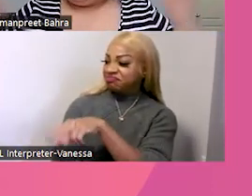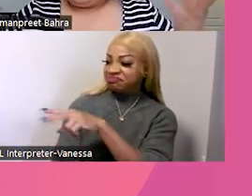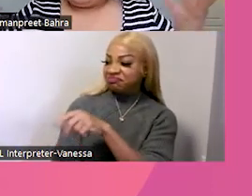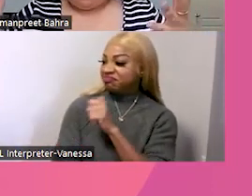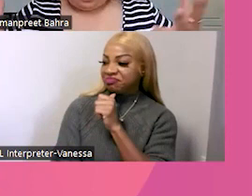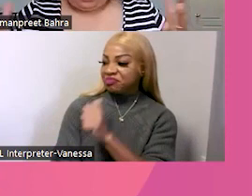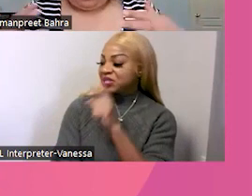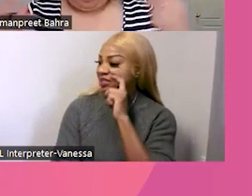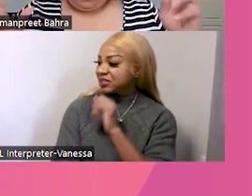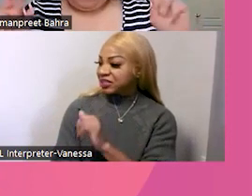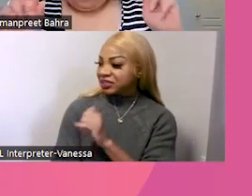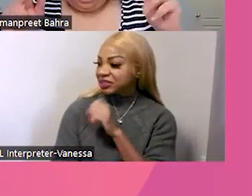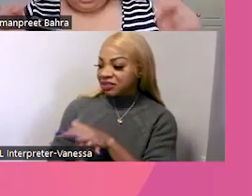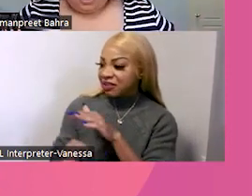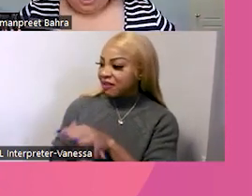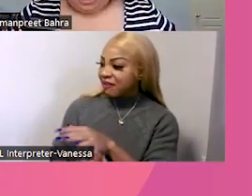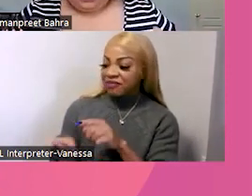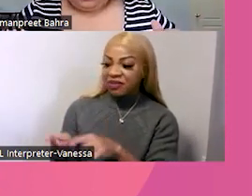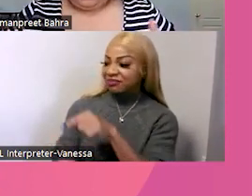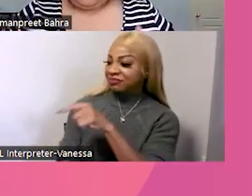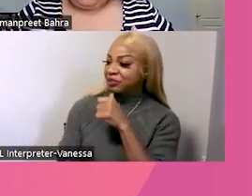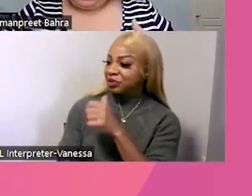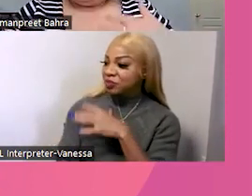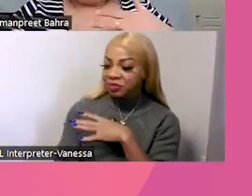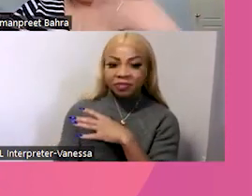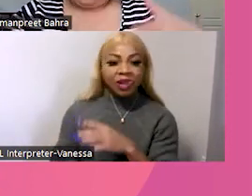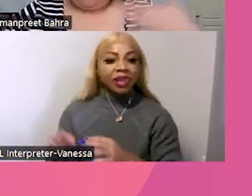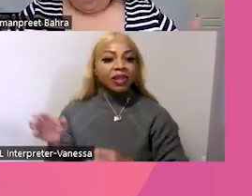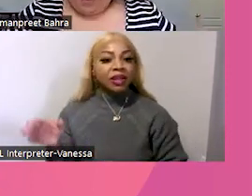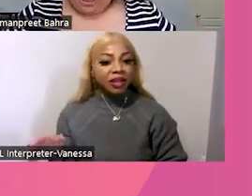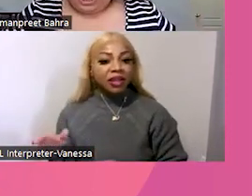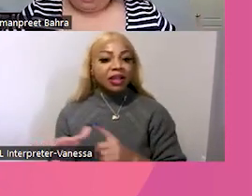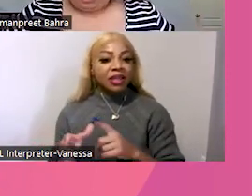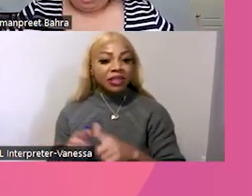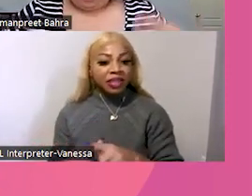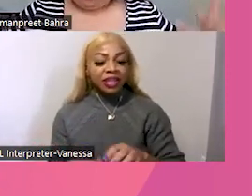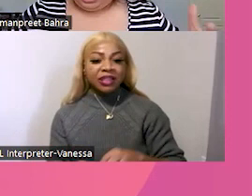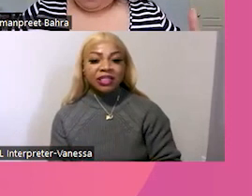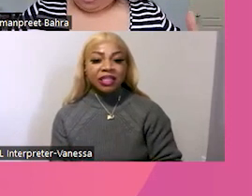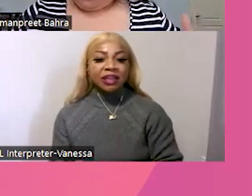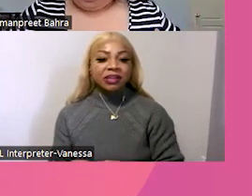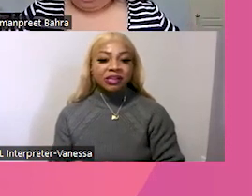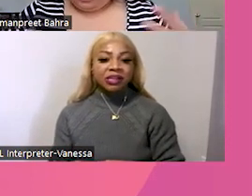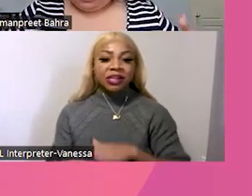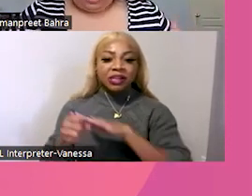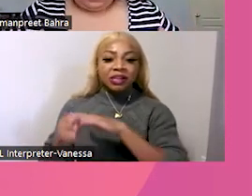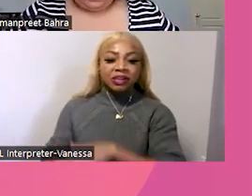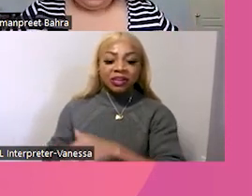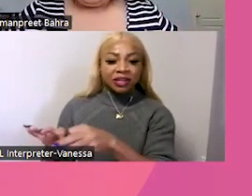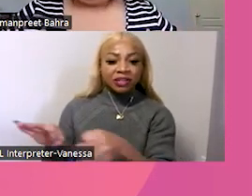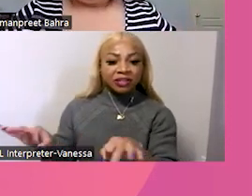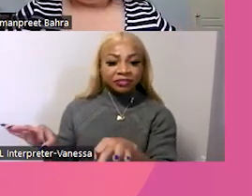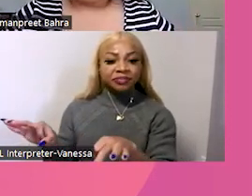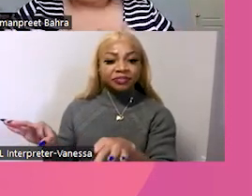and defeminized, so unfeminine entities, and then the fat-phobic language rooted in biomedical